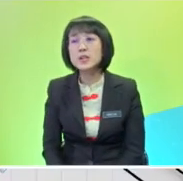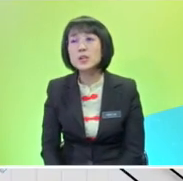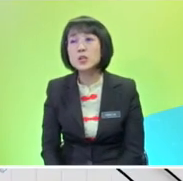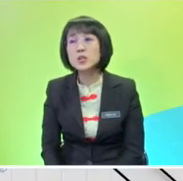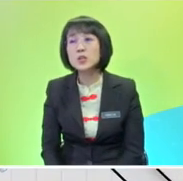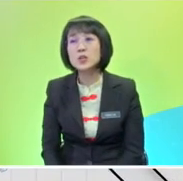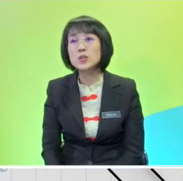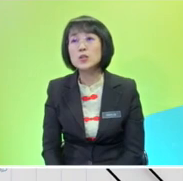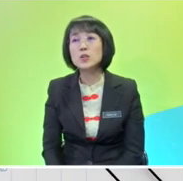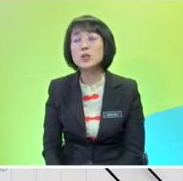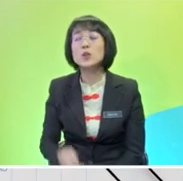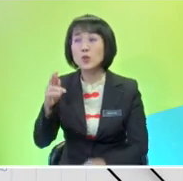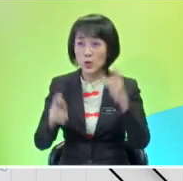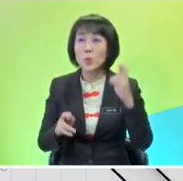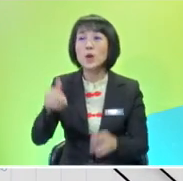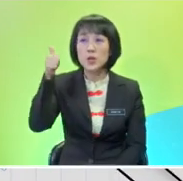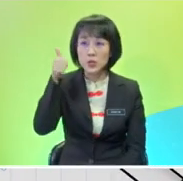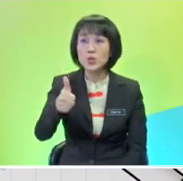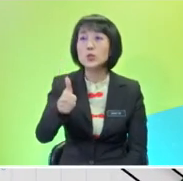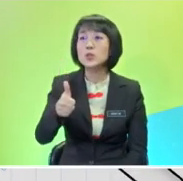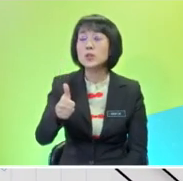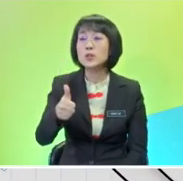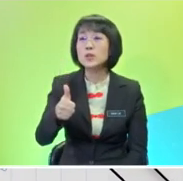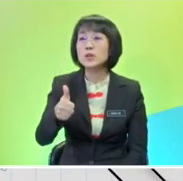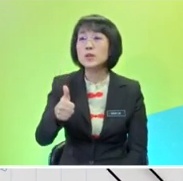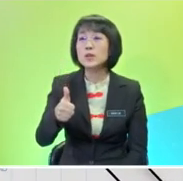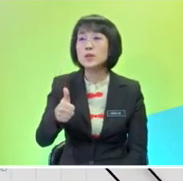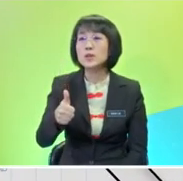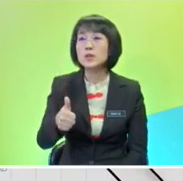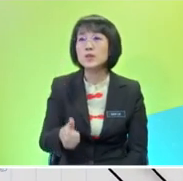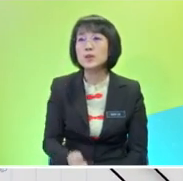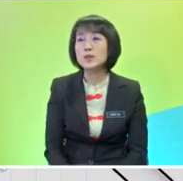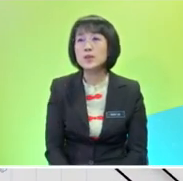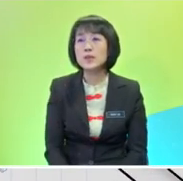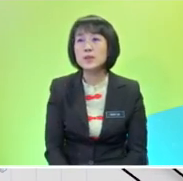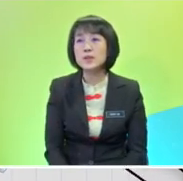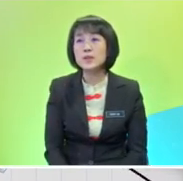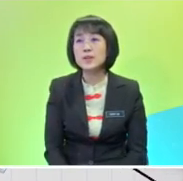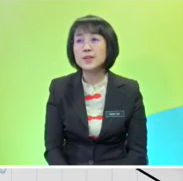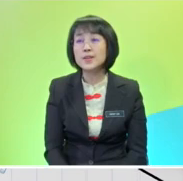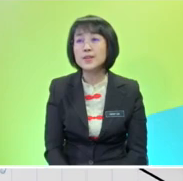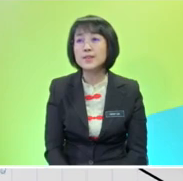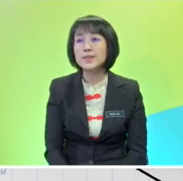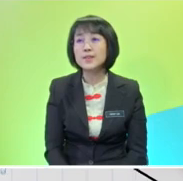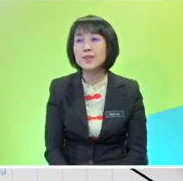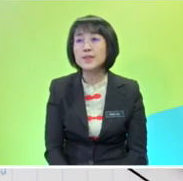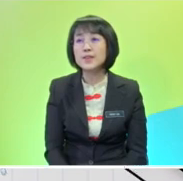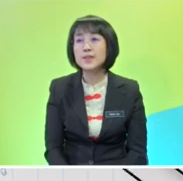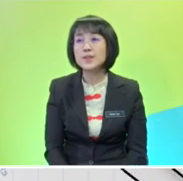It's good thing. Well, some robot is friend and